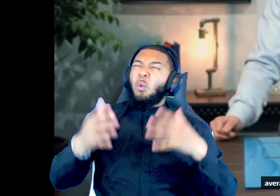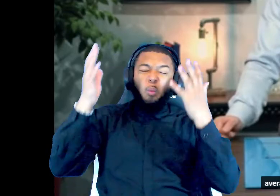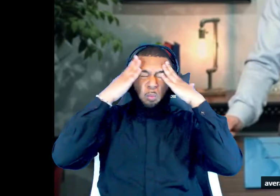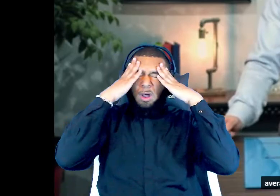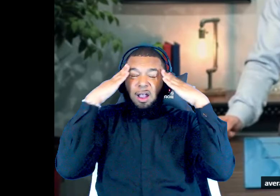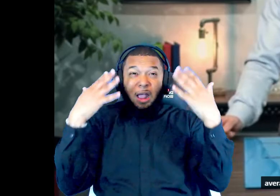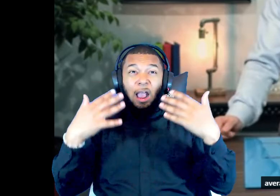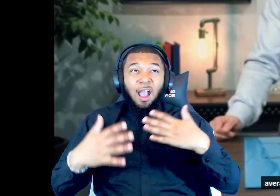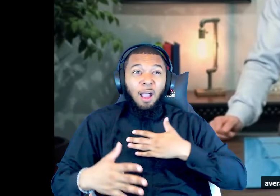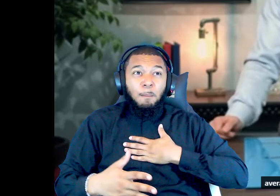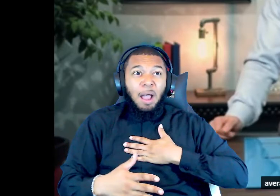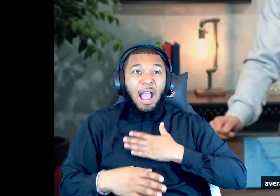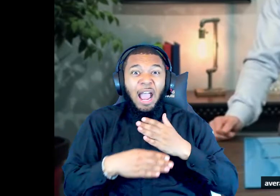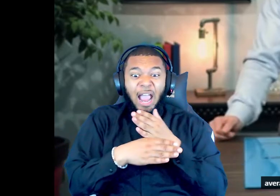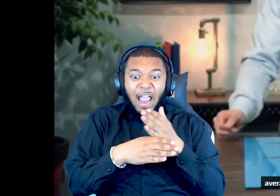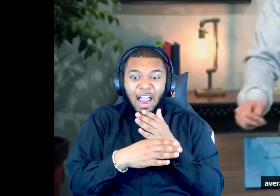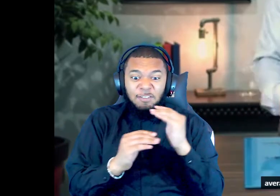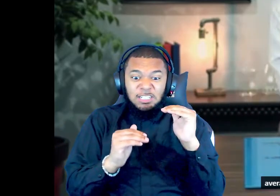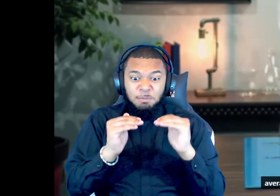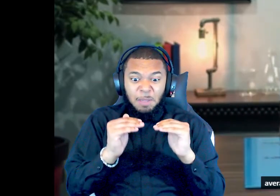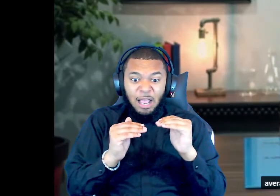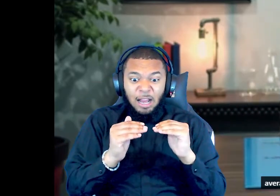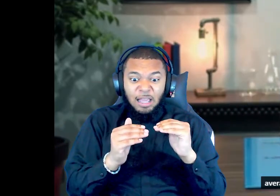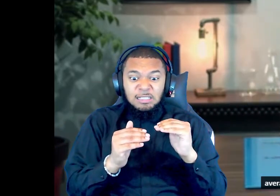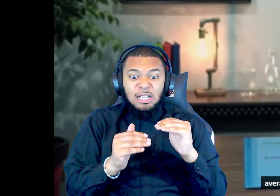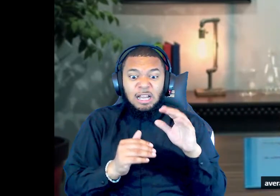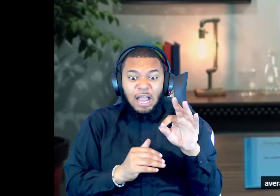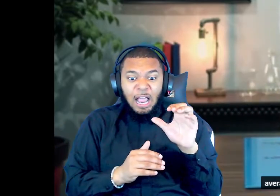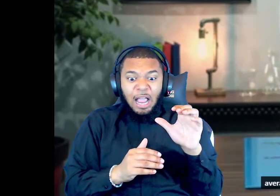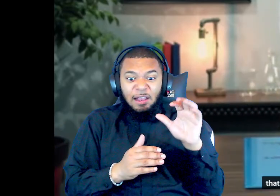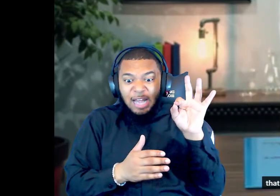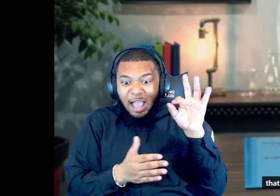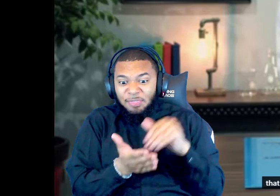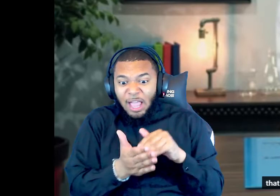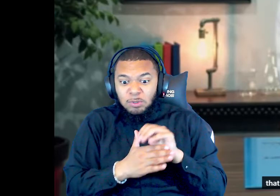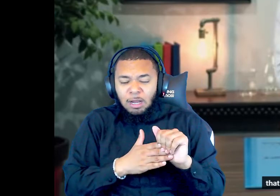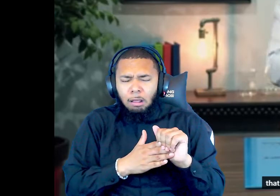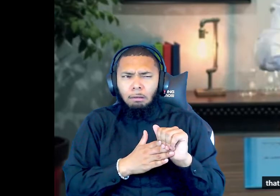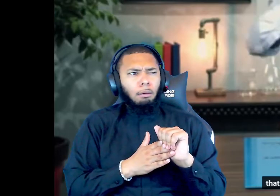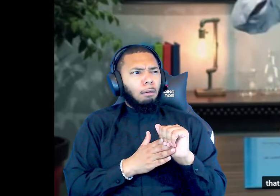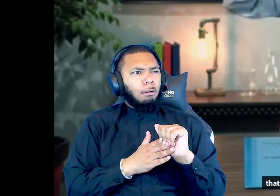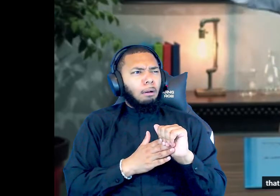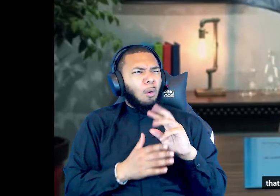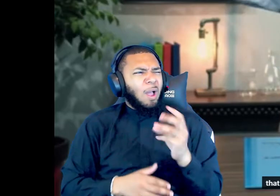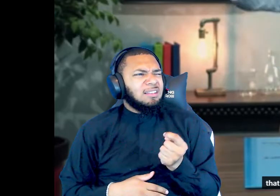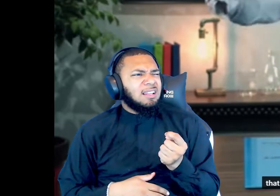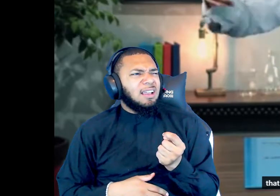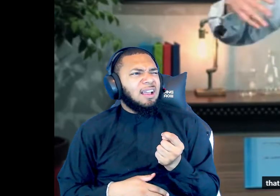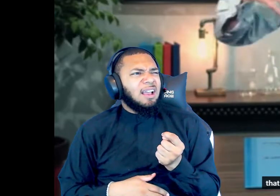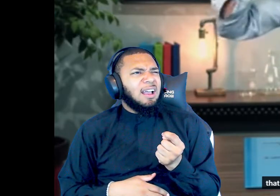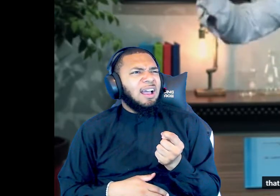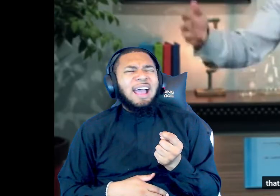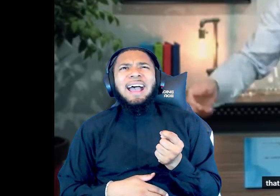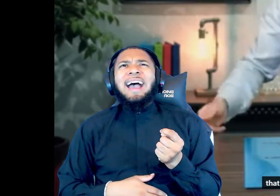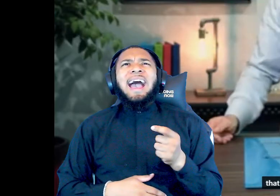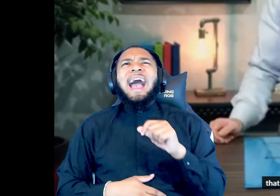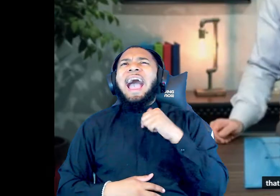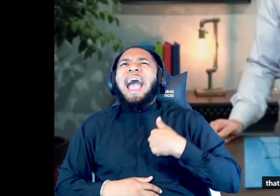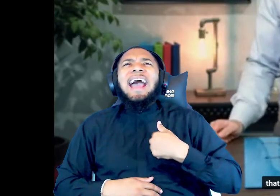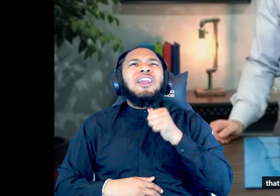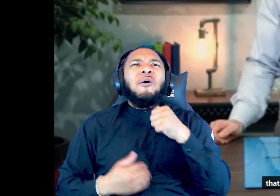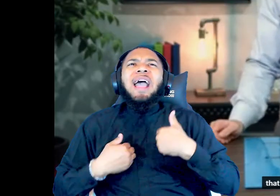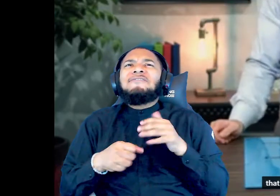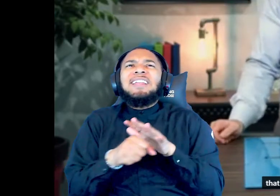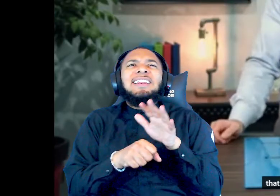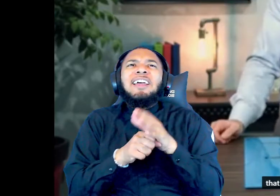$9,000 average daily balance? That doesn't make sense because I never had a bill that was $9,000.